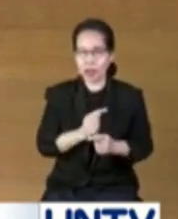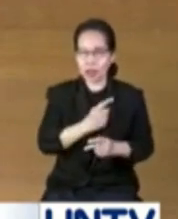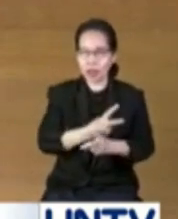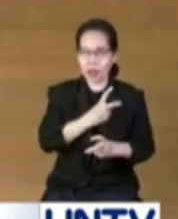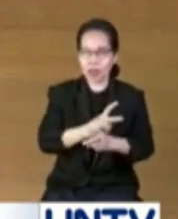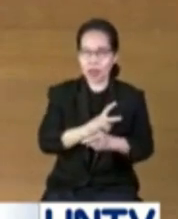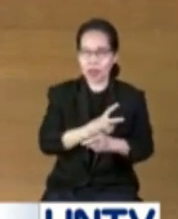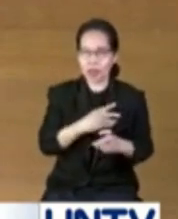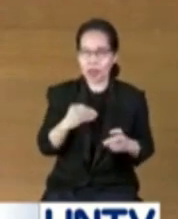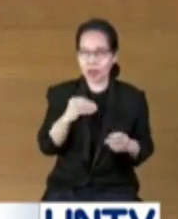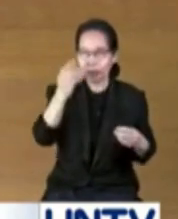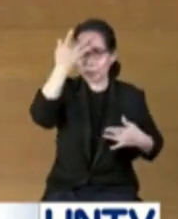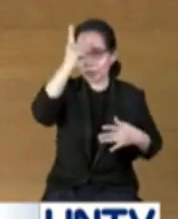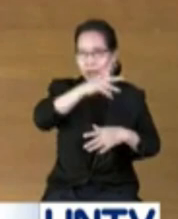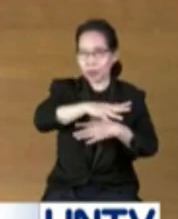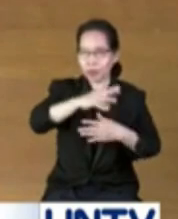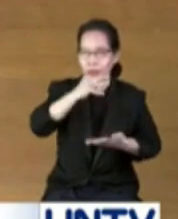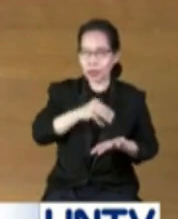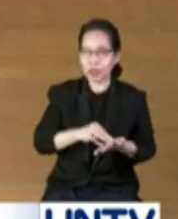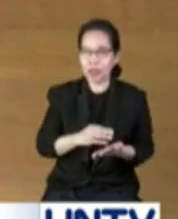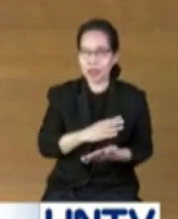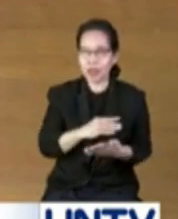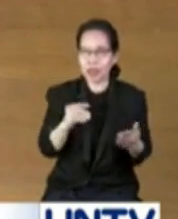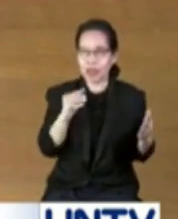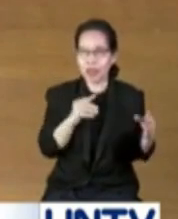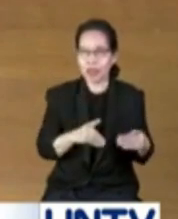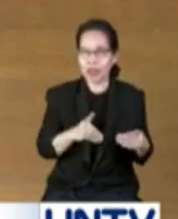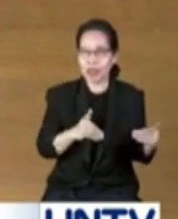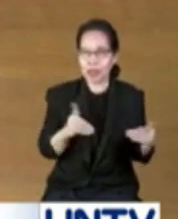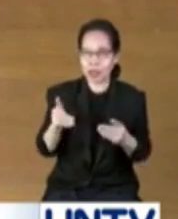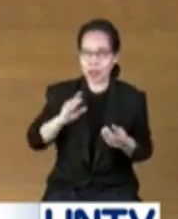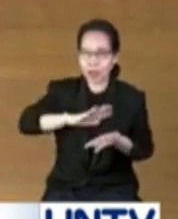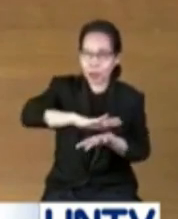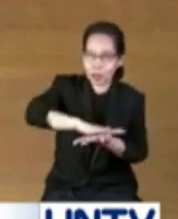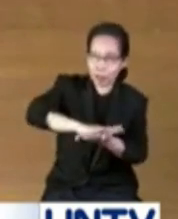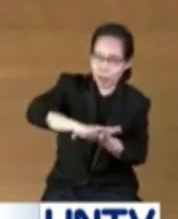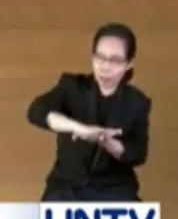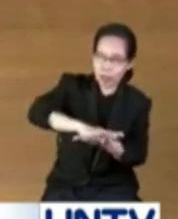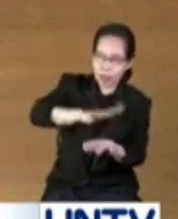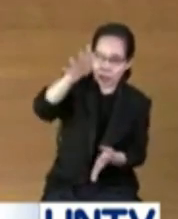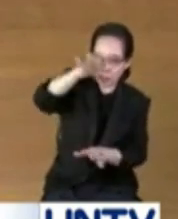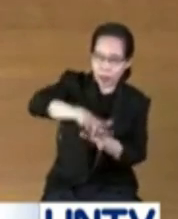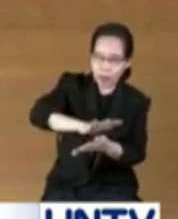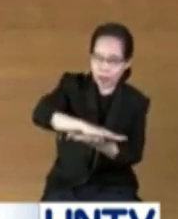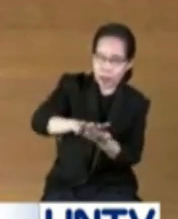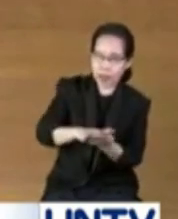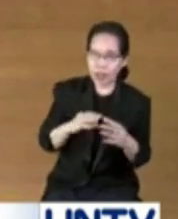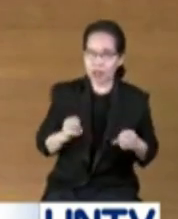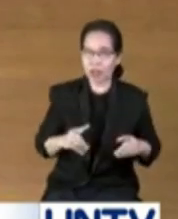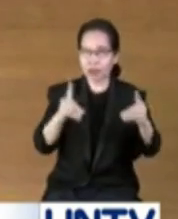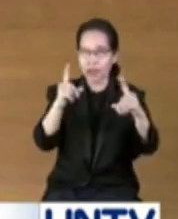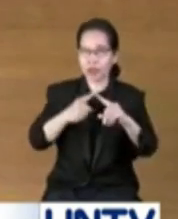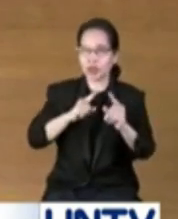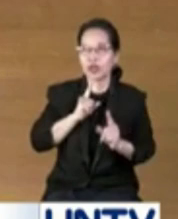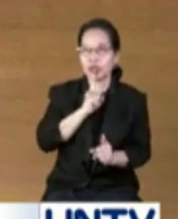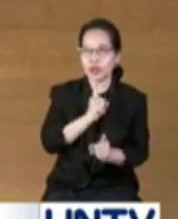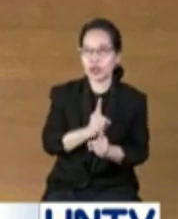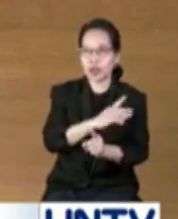pandemic, alternative delivery modes and blended learning methodologies have been adopted to ensure unhampered